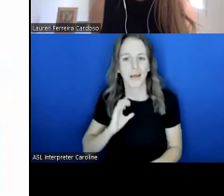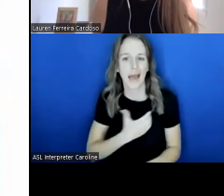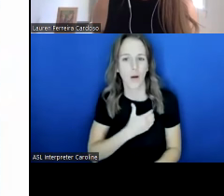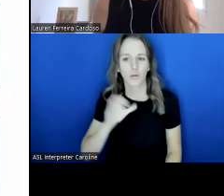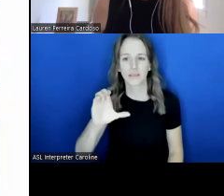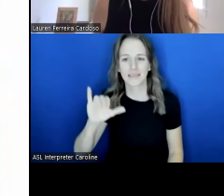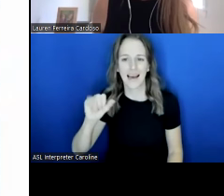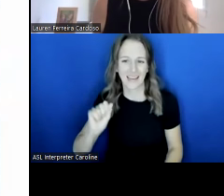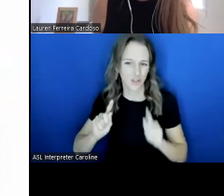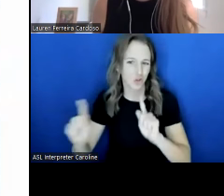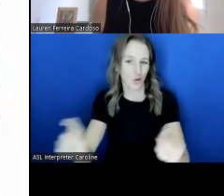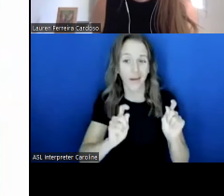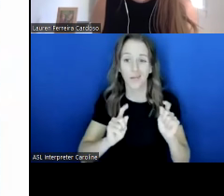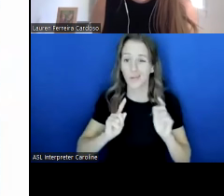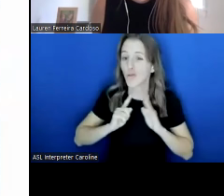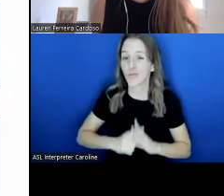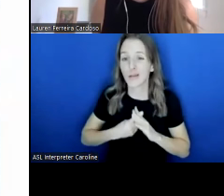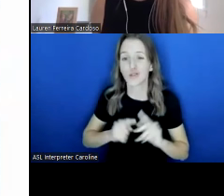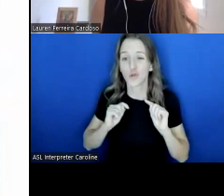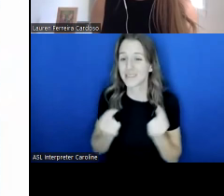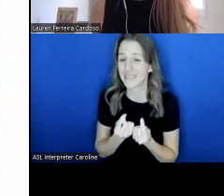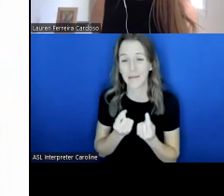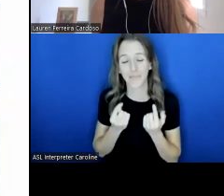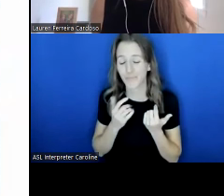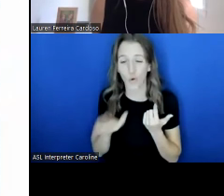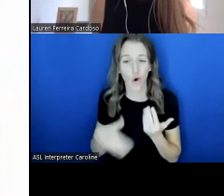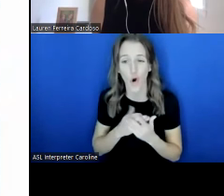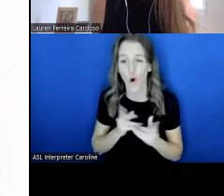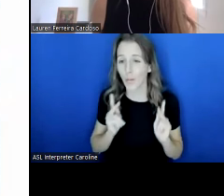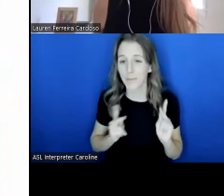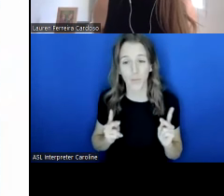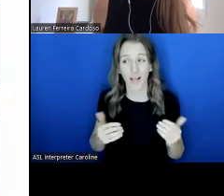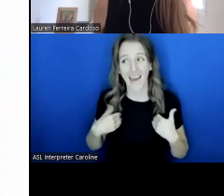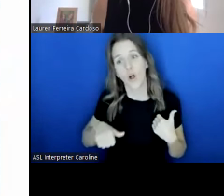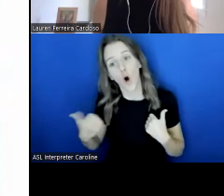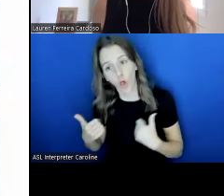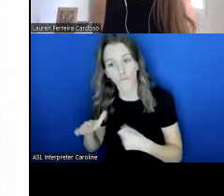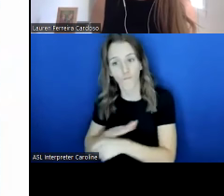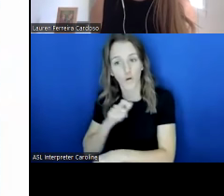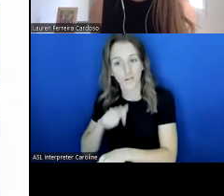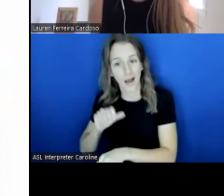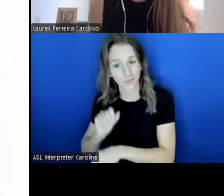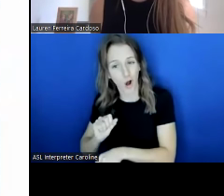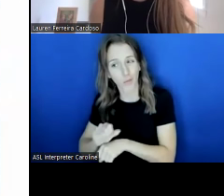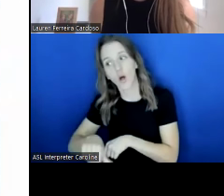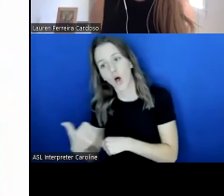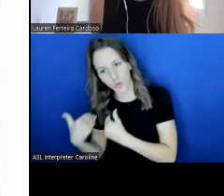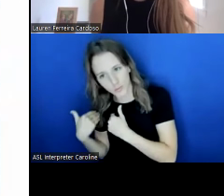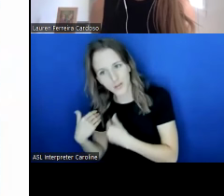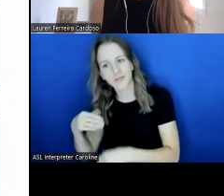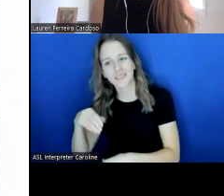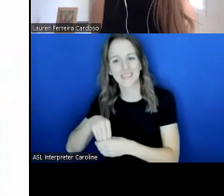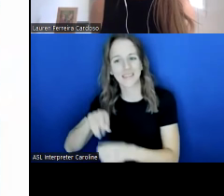original CCIS team were all folks who had other full-time jobs with responsibilities within